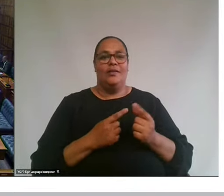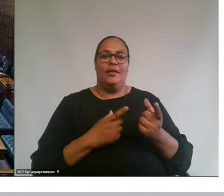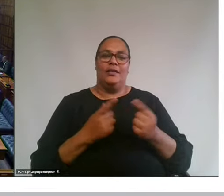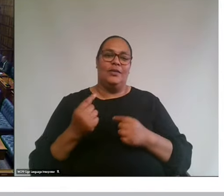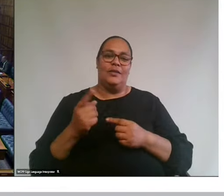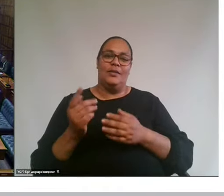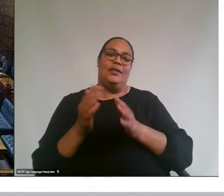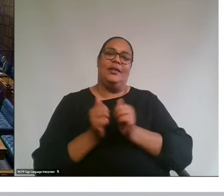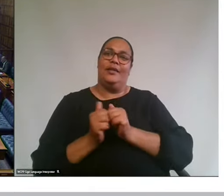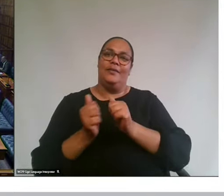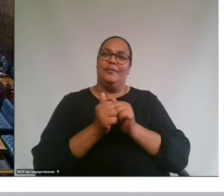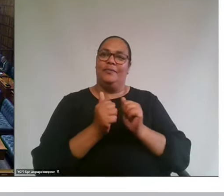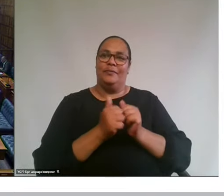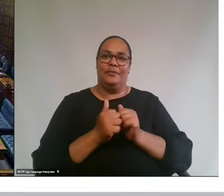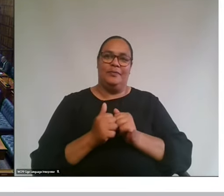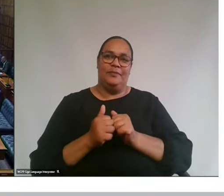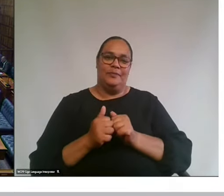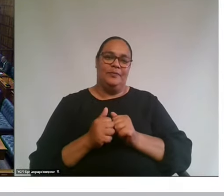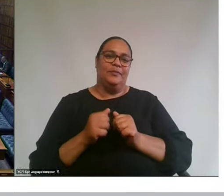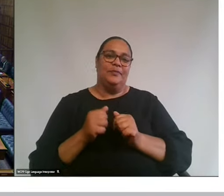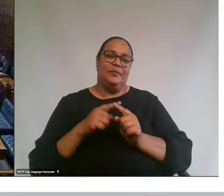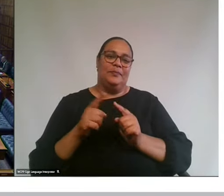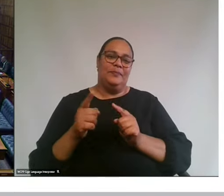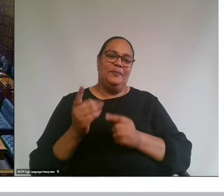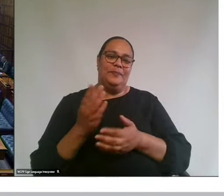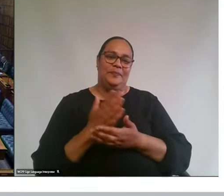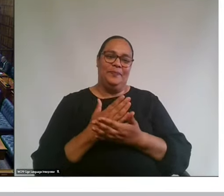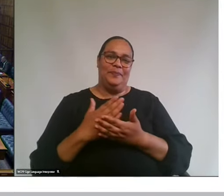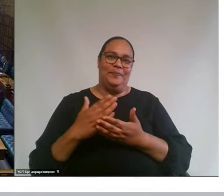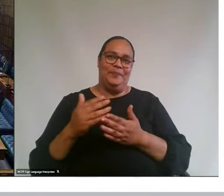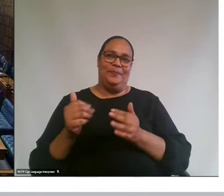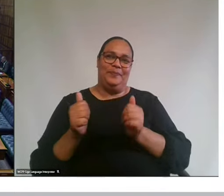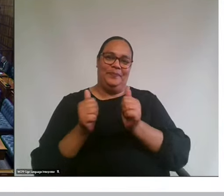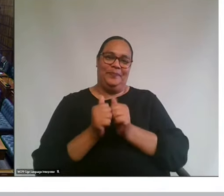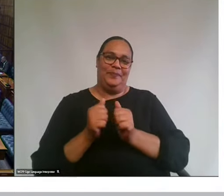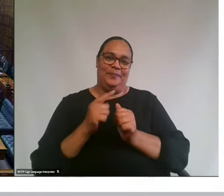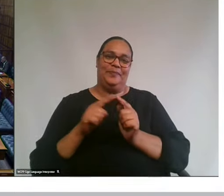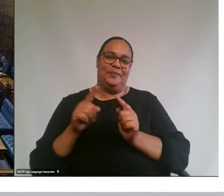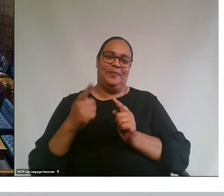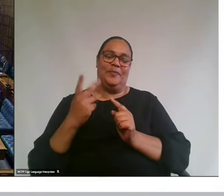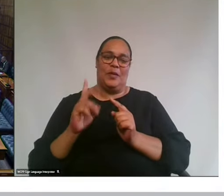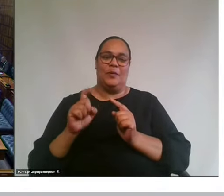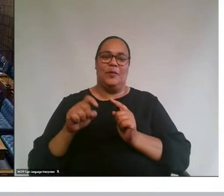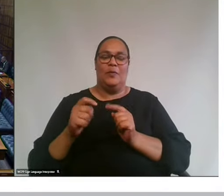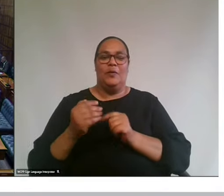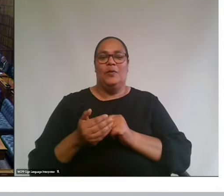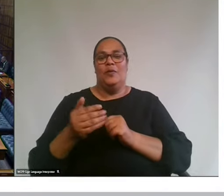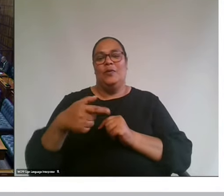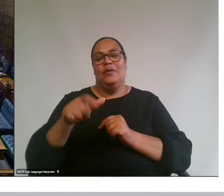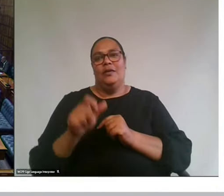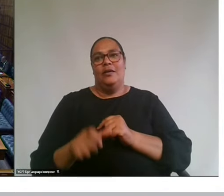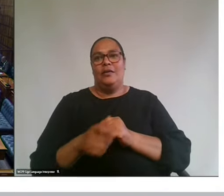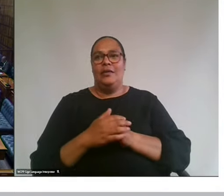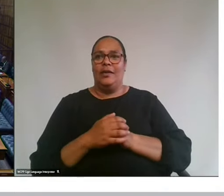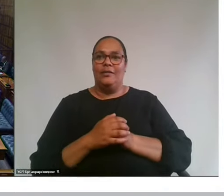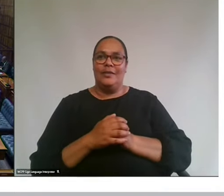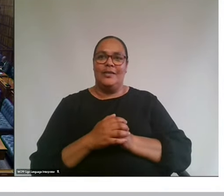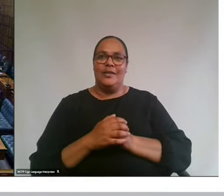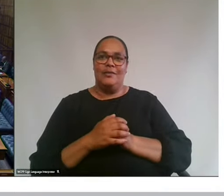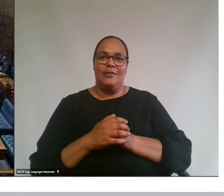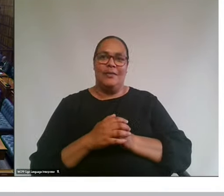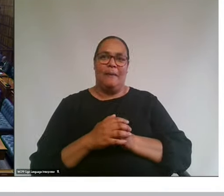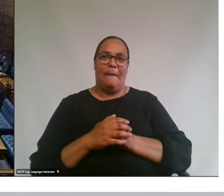shareholder and I think to to kind of segue into the question um that was posted to the to the chair um